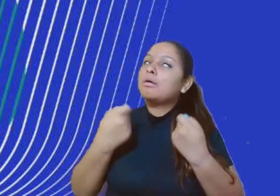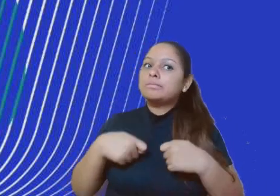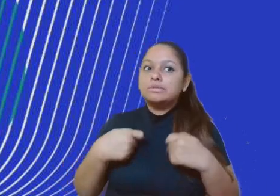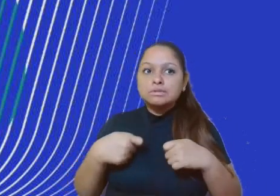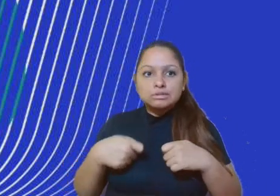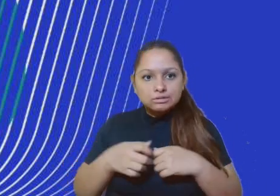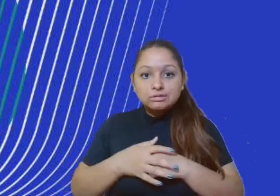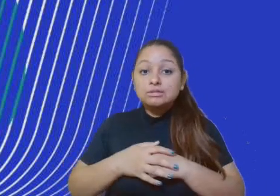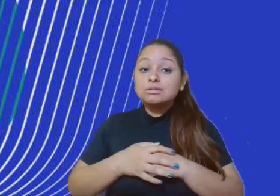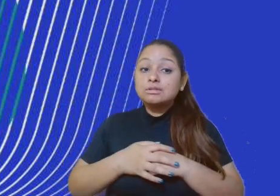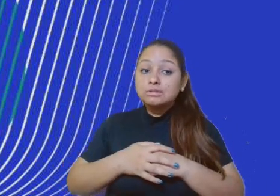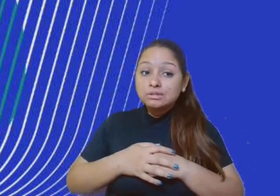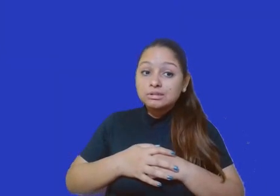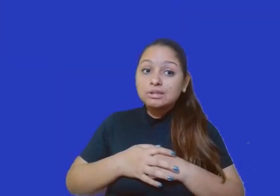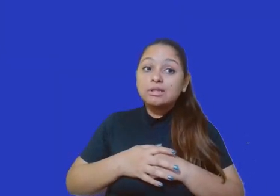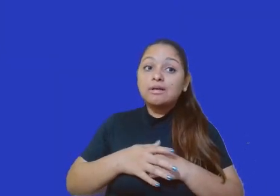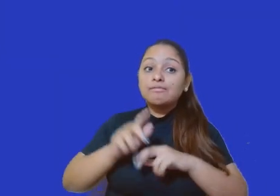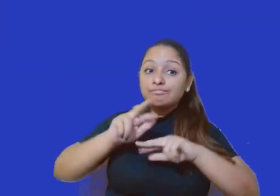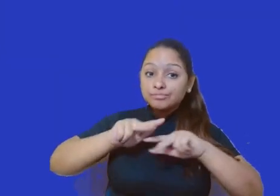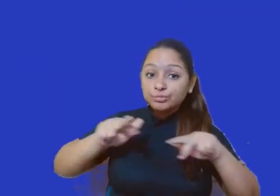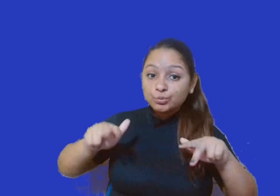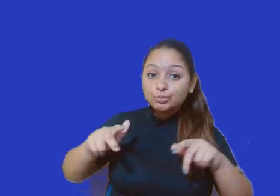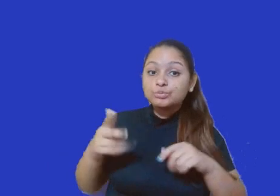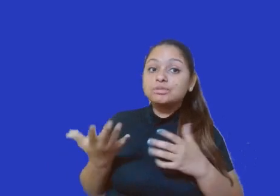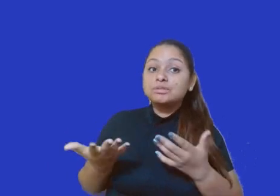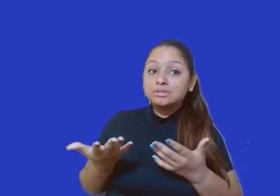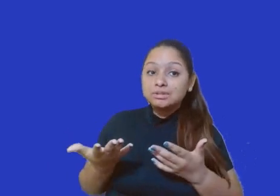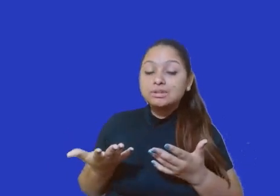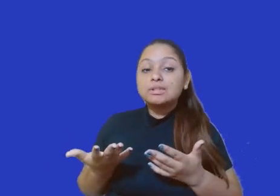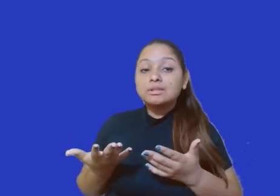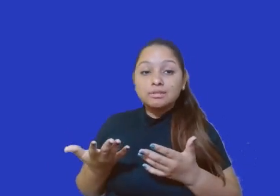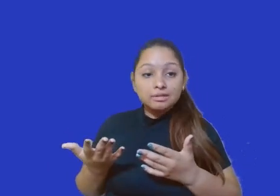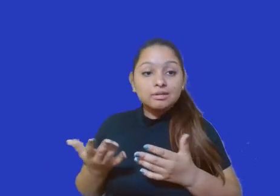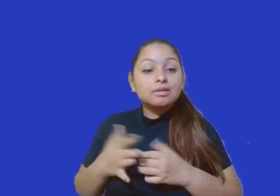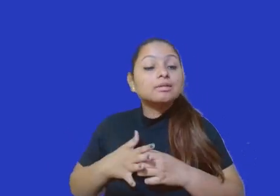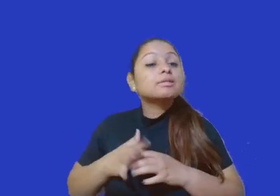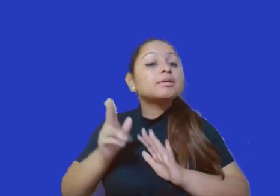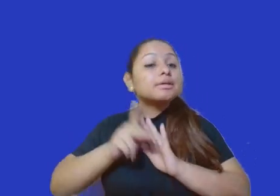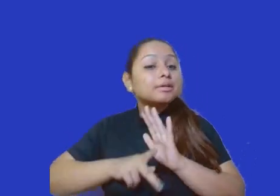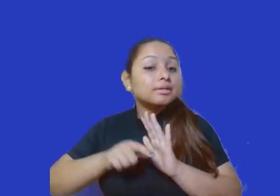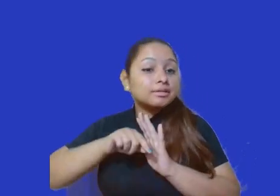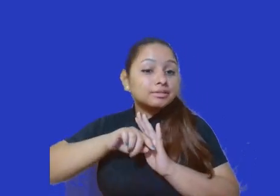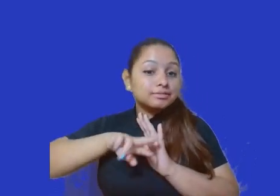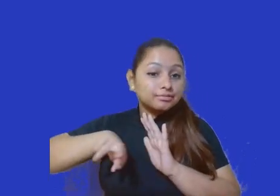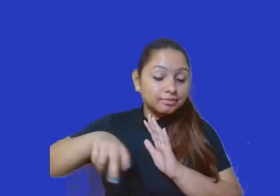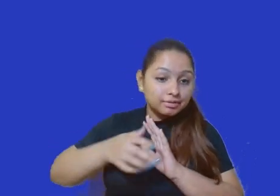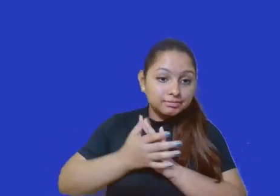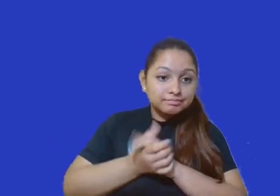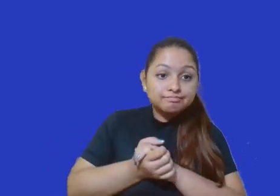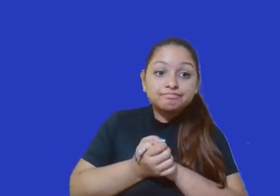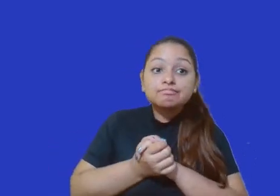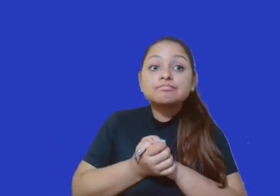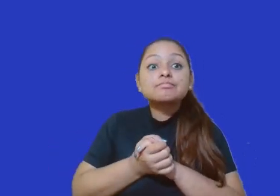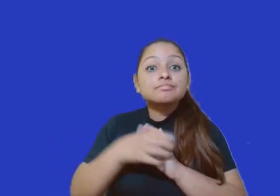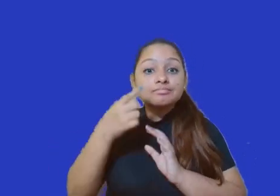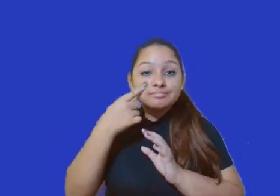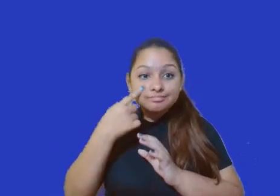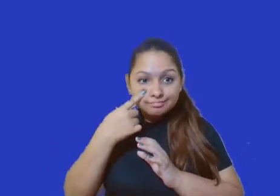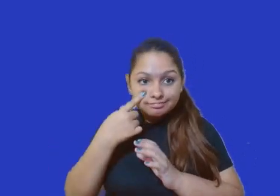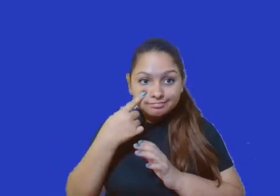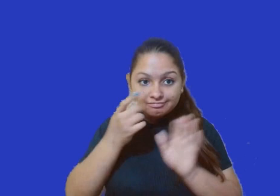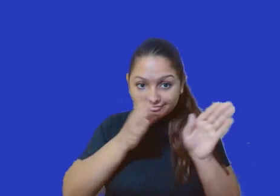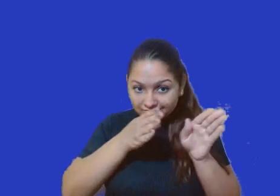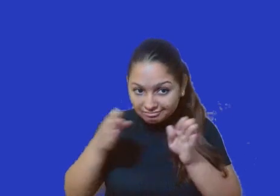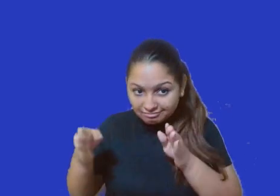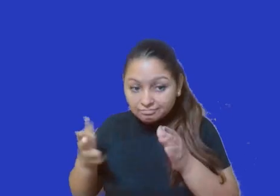of the characteristics of this project as a whole. So the schedule for this is divided. This is